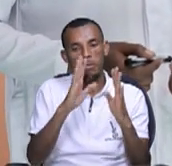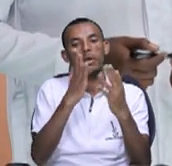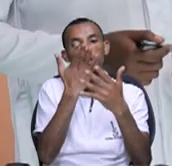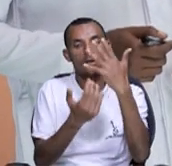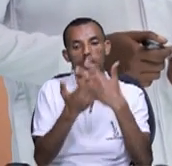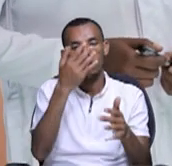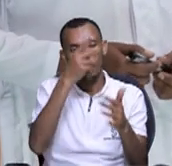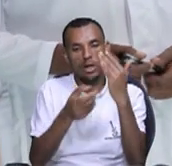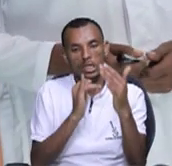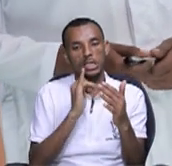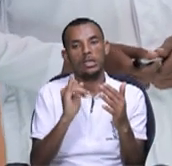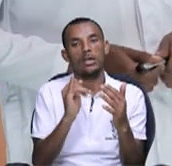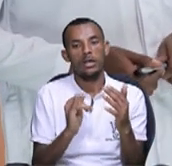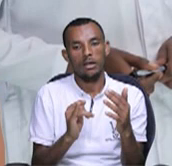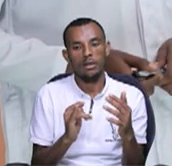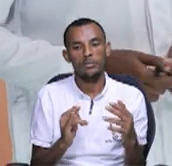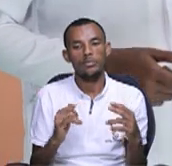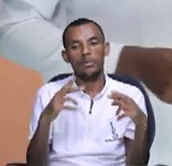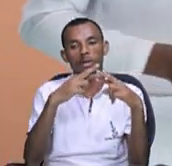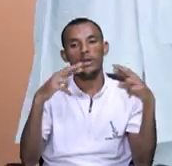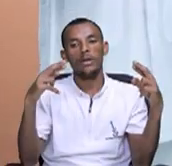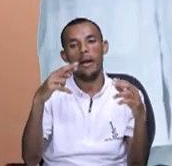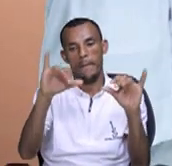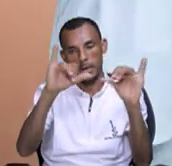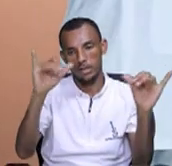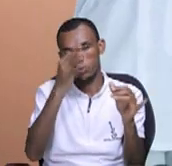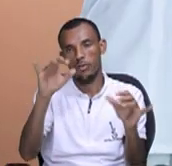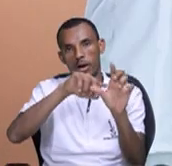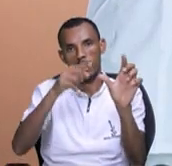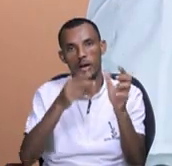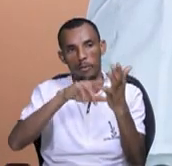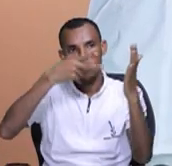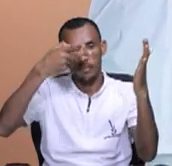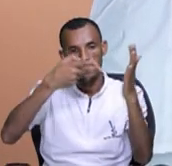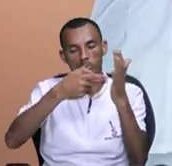what is radian measures of an angle mean.